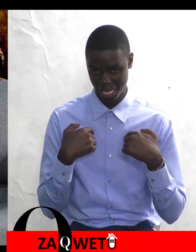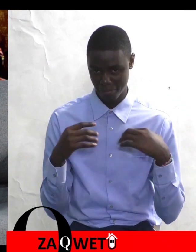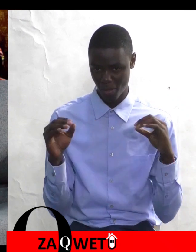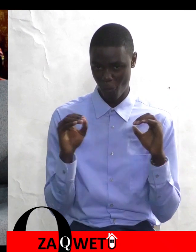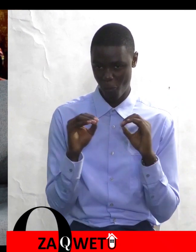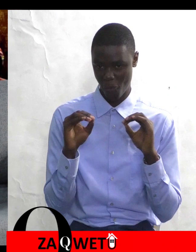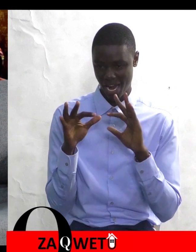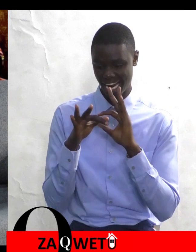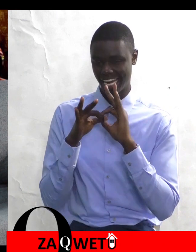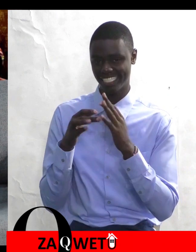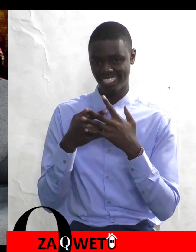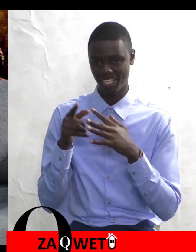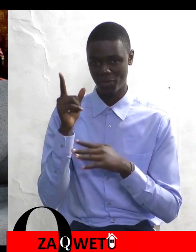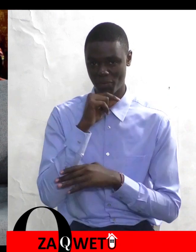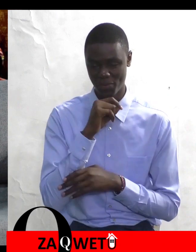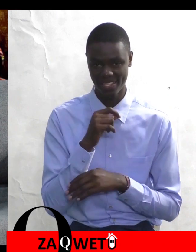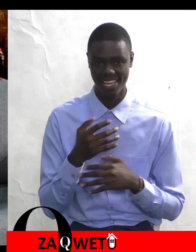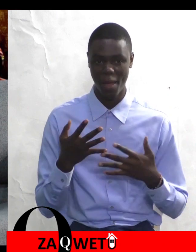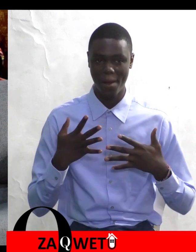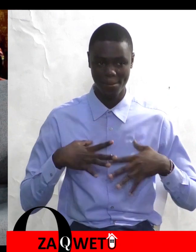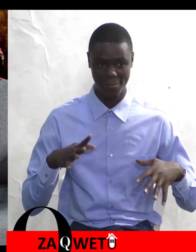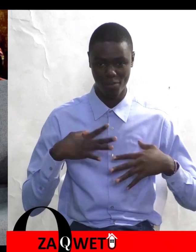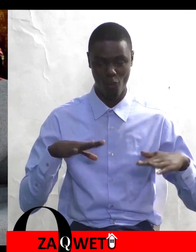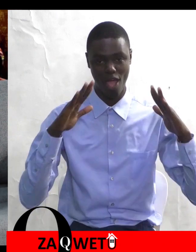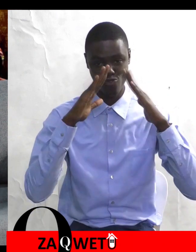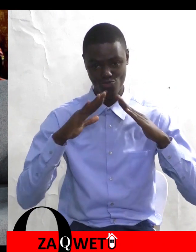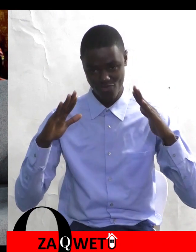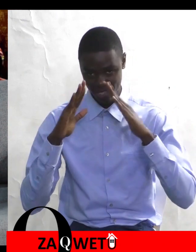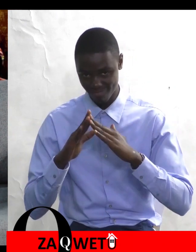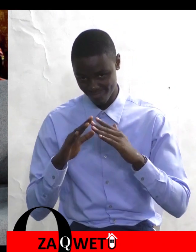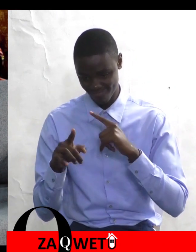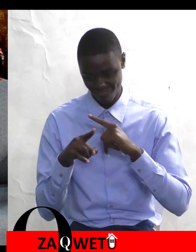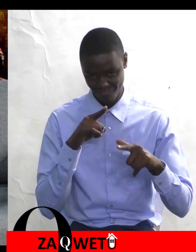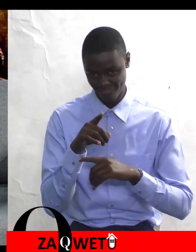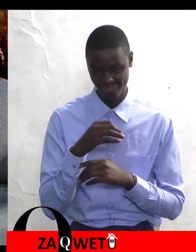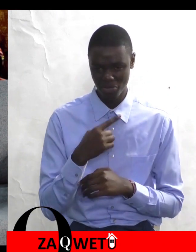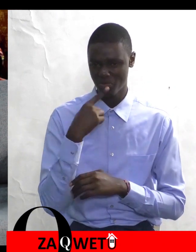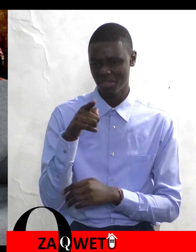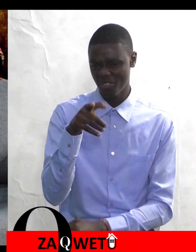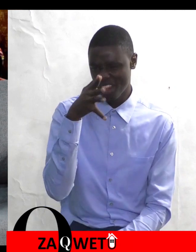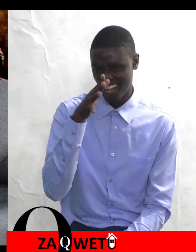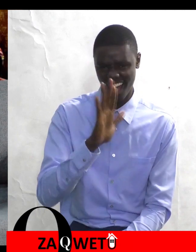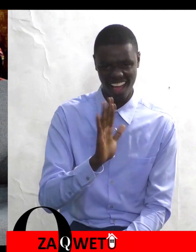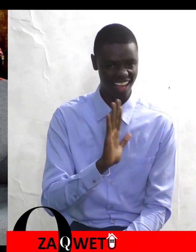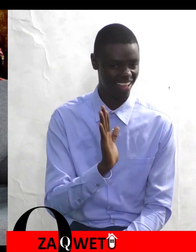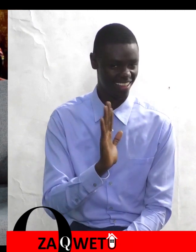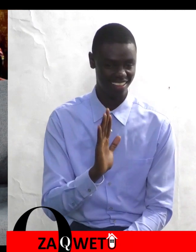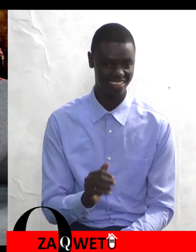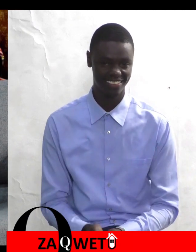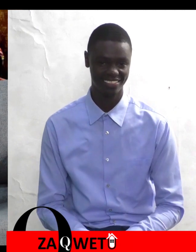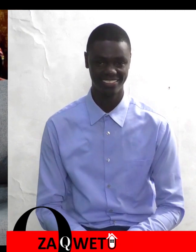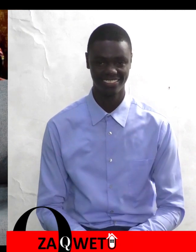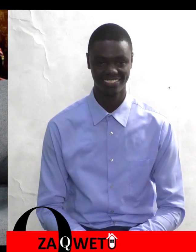motika ajorage. Unasikia culture imeshanga. Adwanyo ba motika. Motika uge kawe kahe